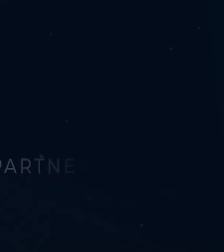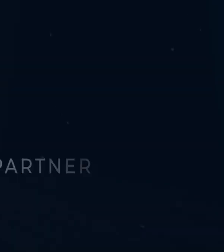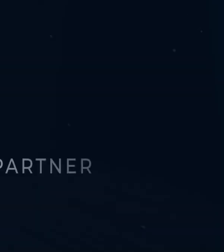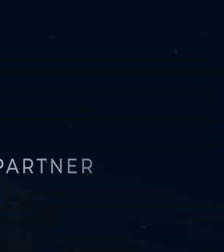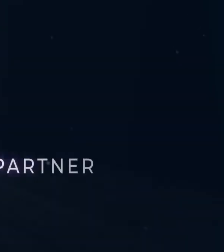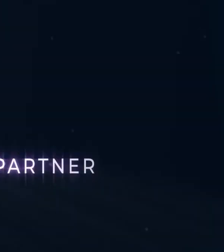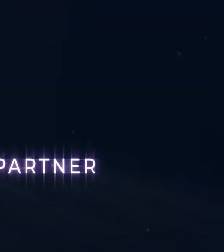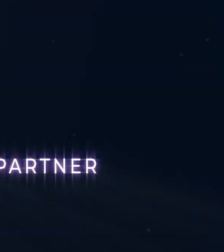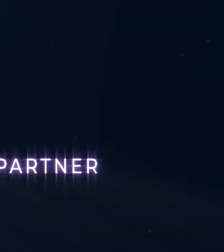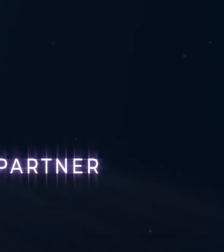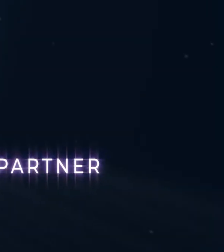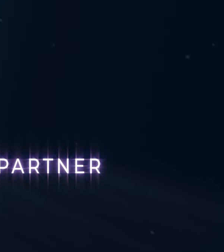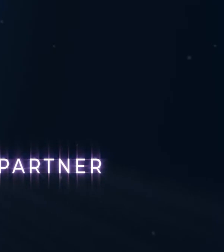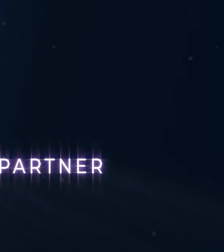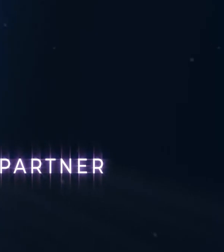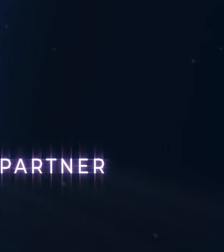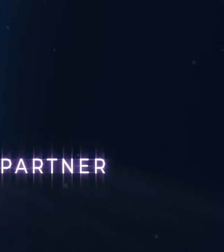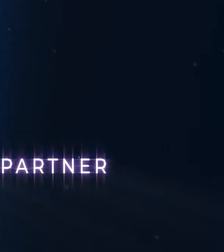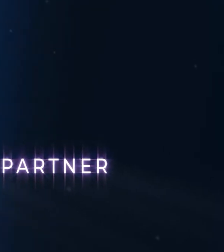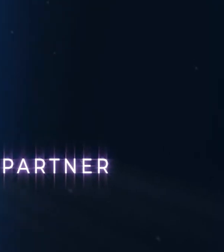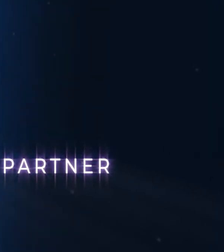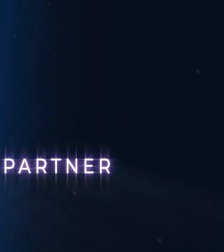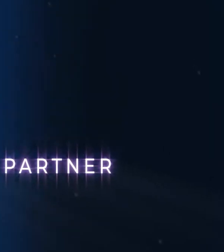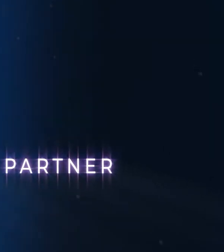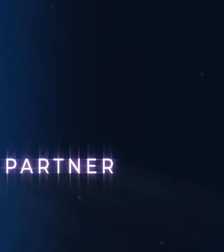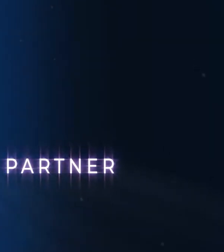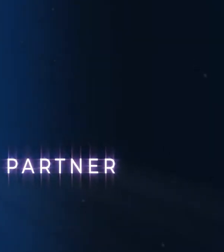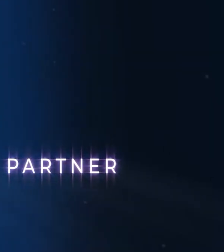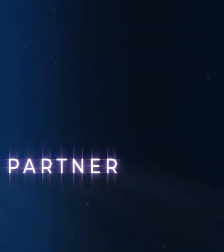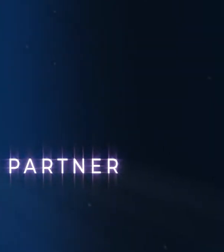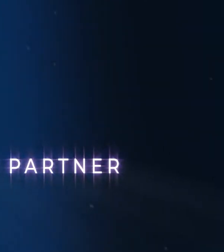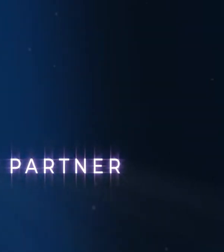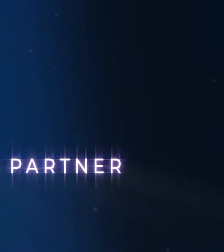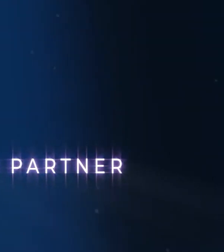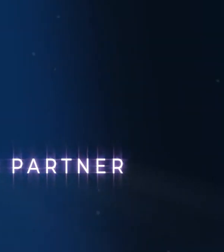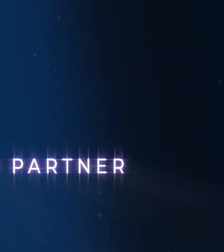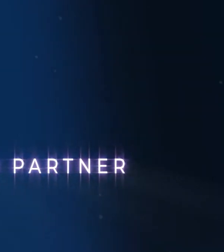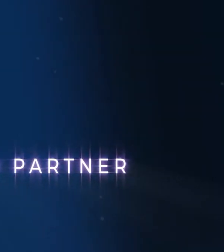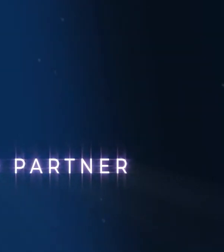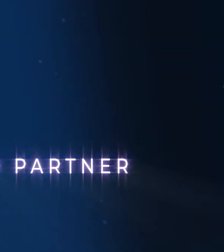pleased to recognize Winston & Strawn, LLP, 2021 Outstanding Pro Bono Partner.